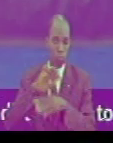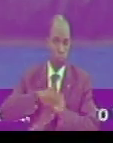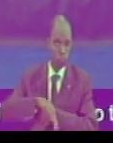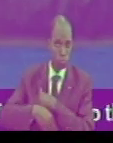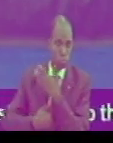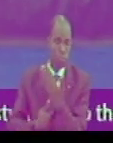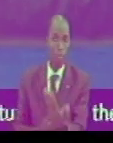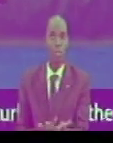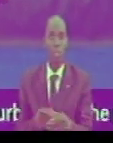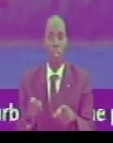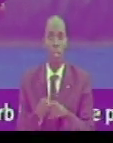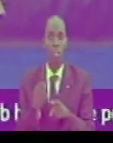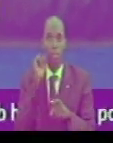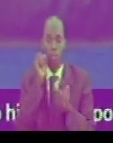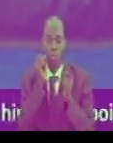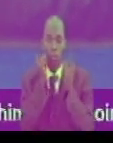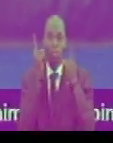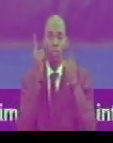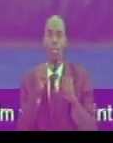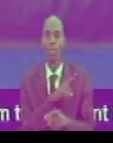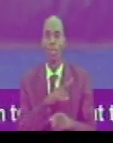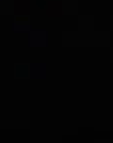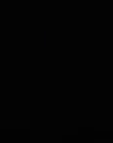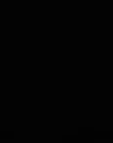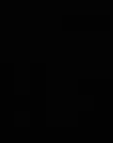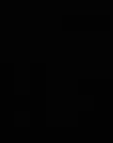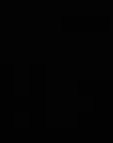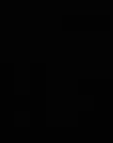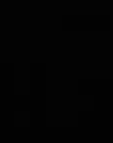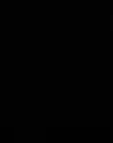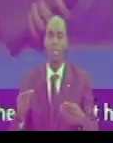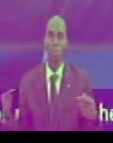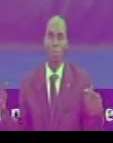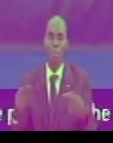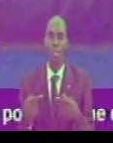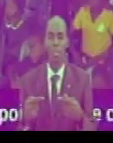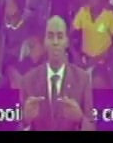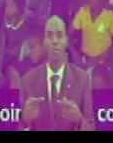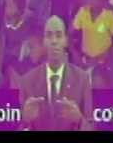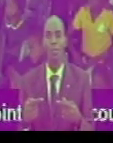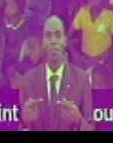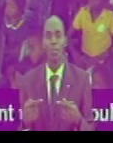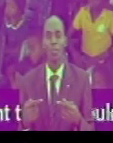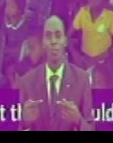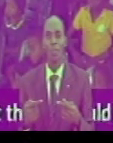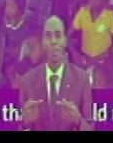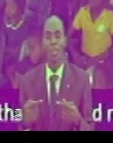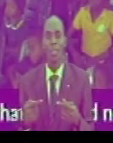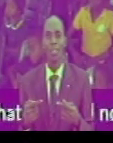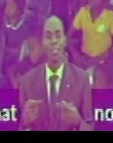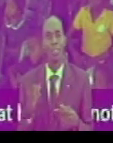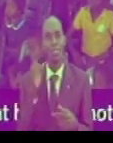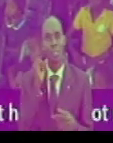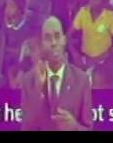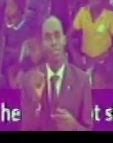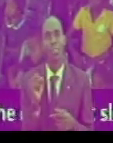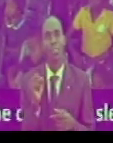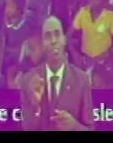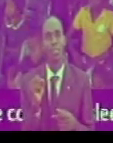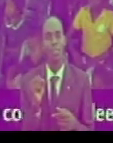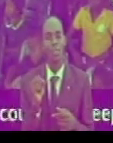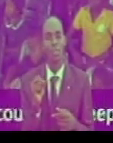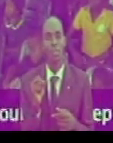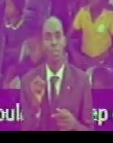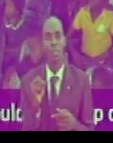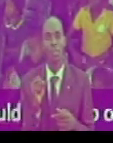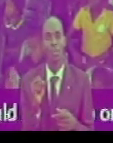I fasted today till 3 o'clock before I ate. Nothing happened. As I'm talking to you now, I've not eaten again